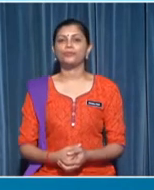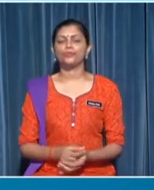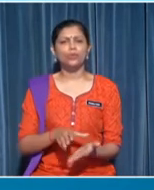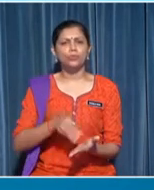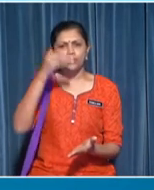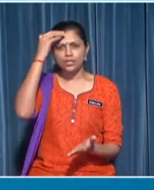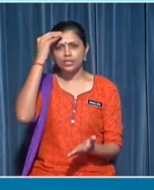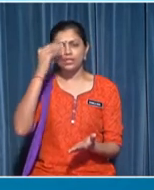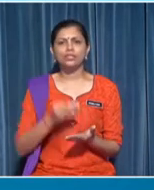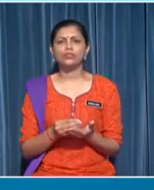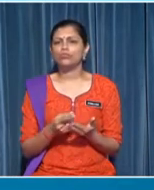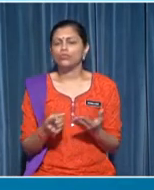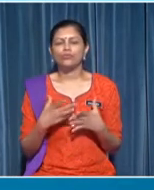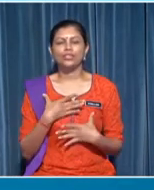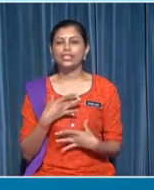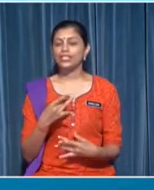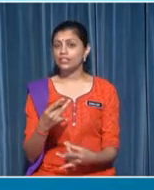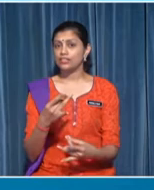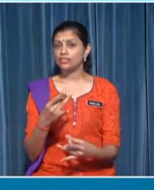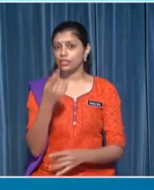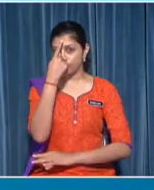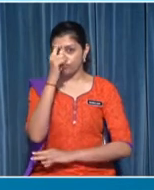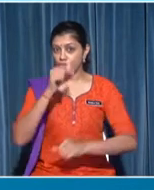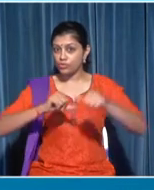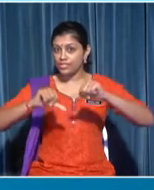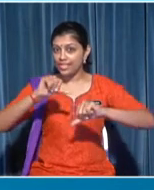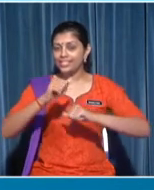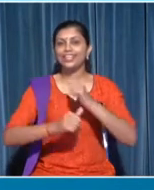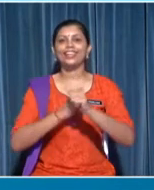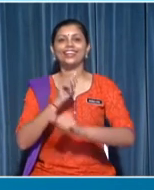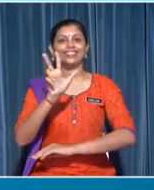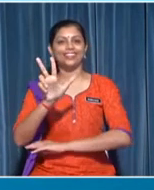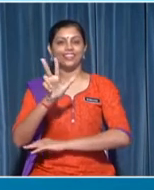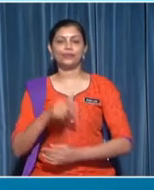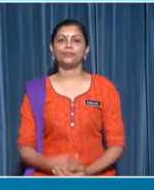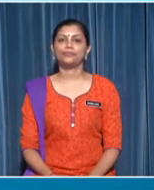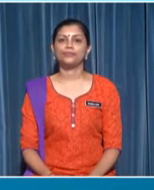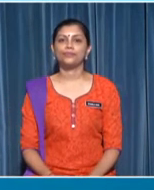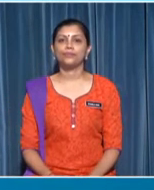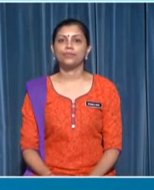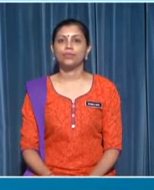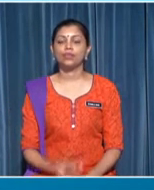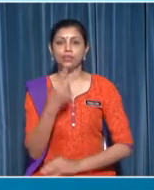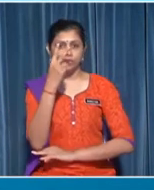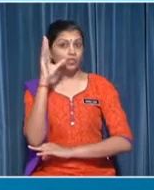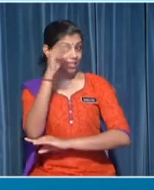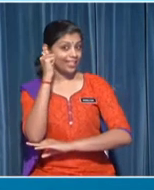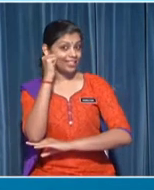really interesting for science year 3 subject. Let's see if you can take a